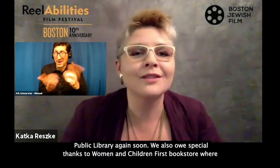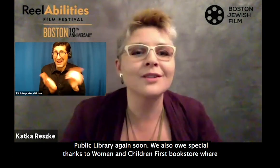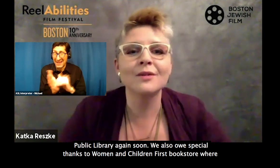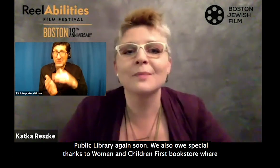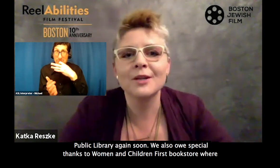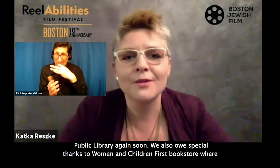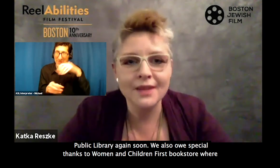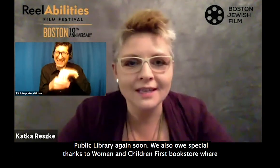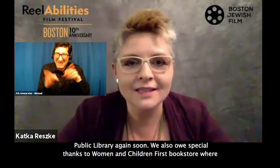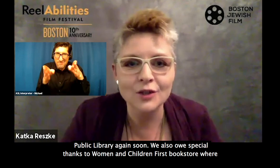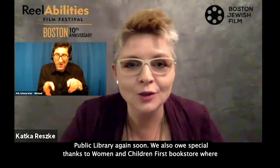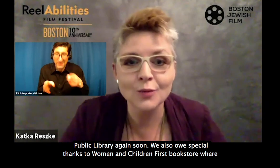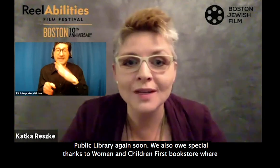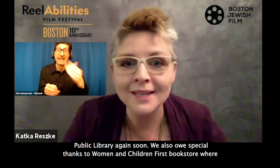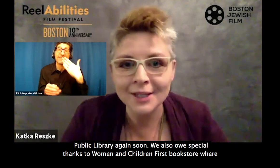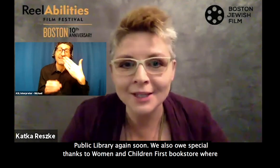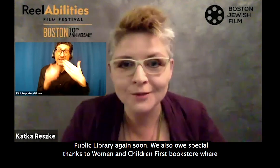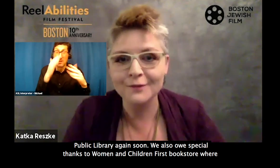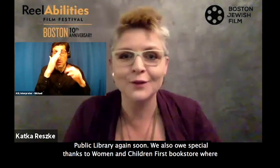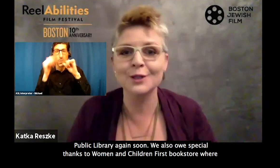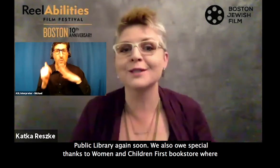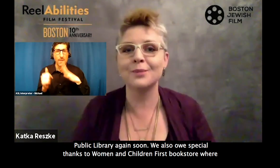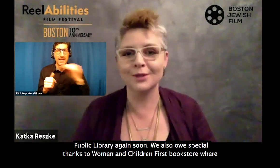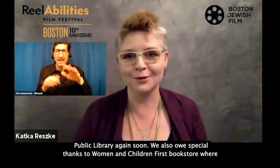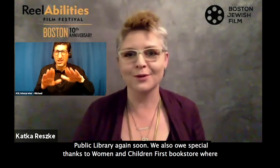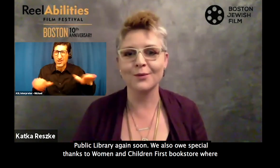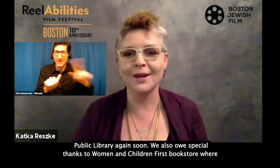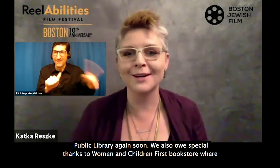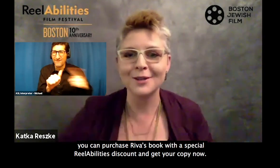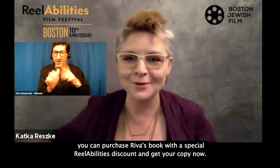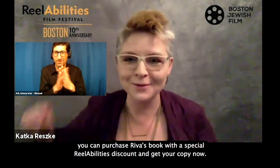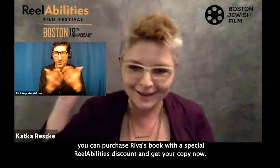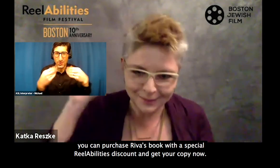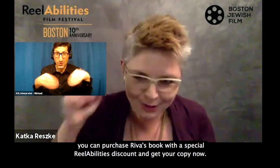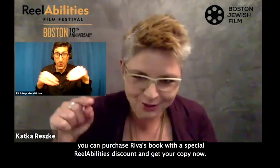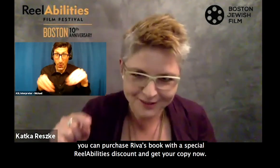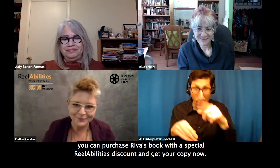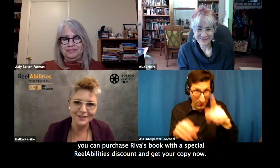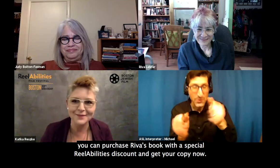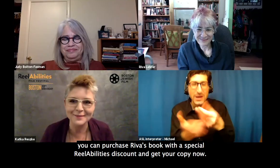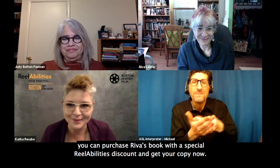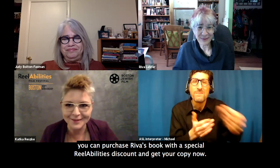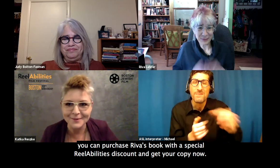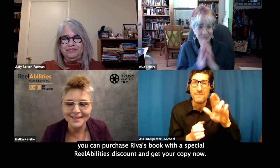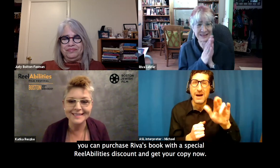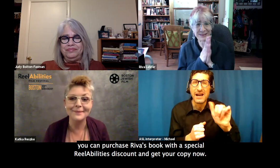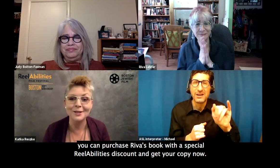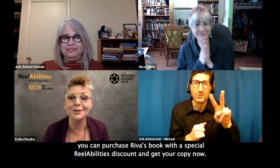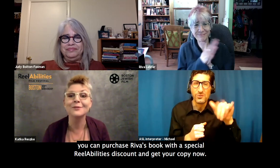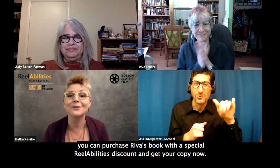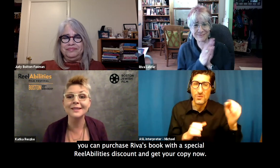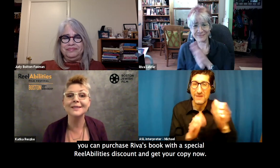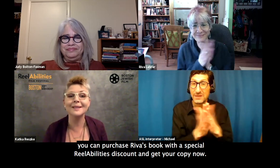we also owe special thanks to women and children first bookstore where you can purchase Riva's book with a